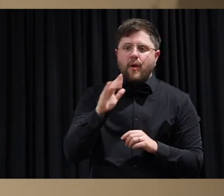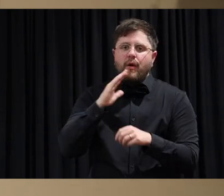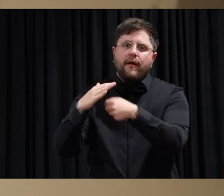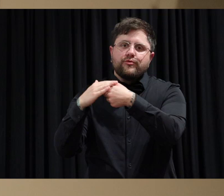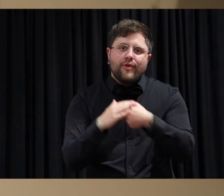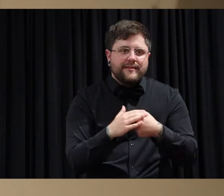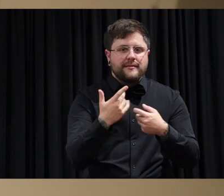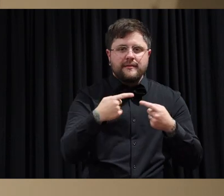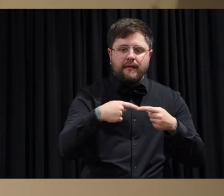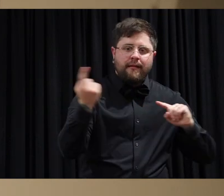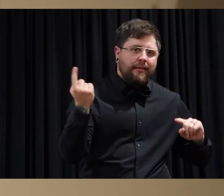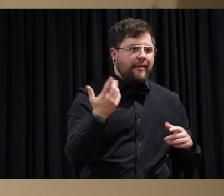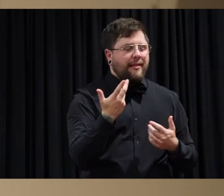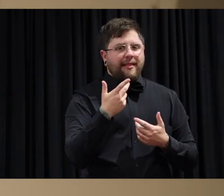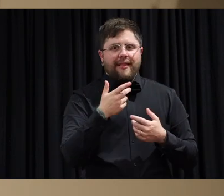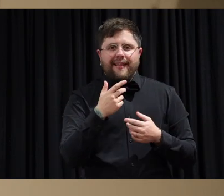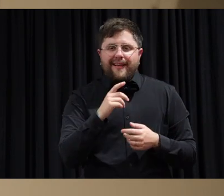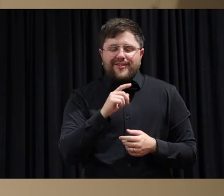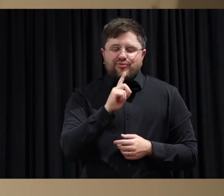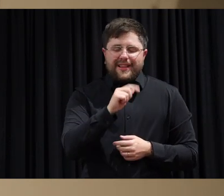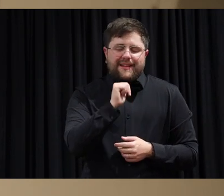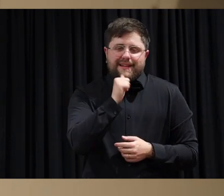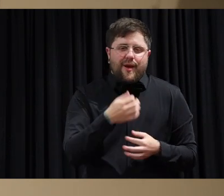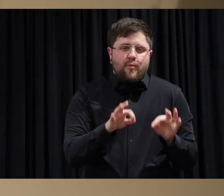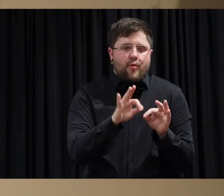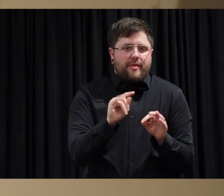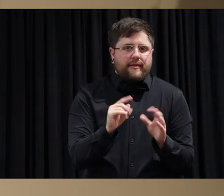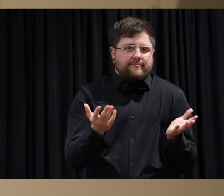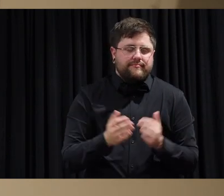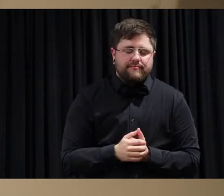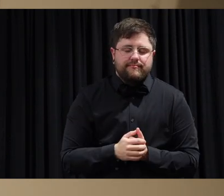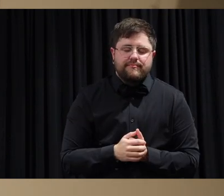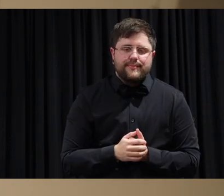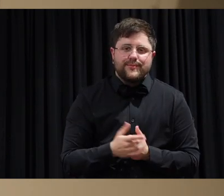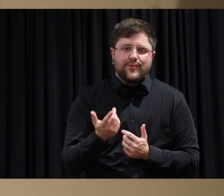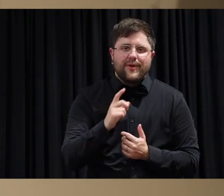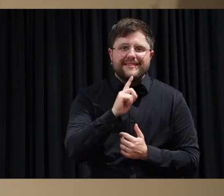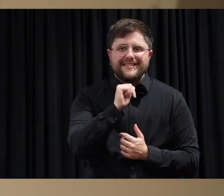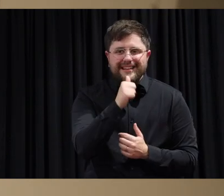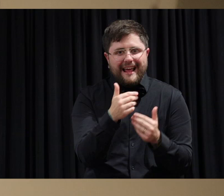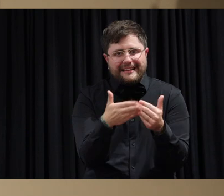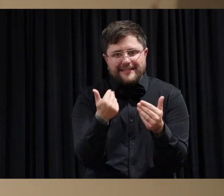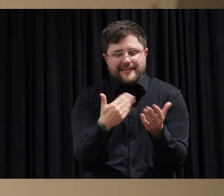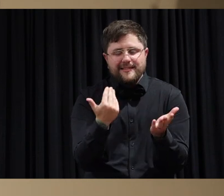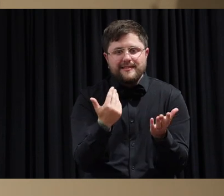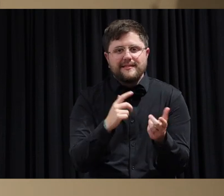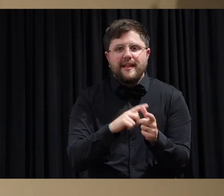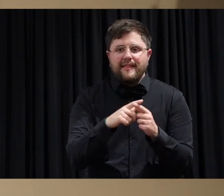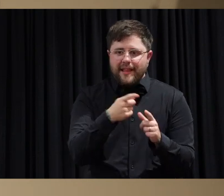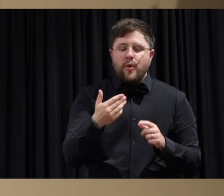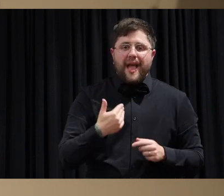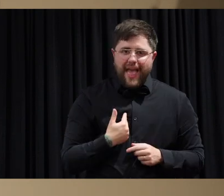on relationships that oftentimes are just not worth it for the family. And so it's not easy. And then you have